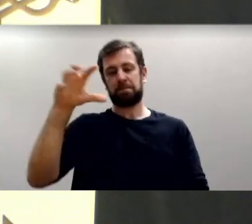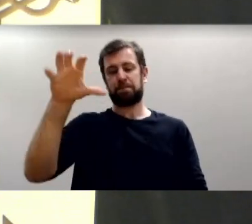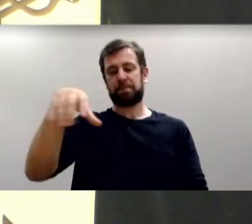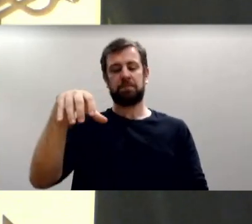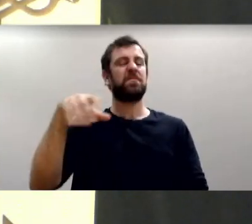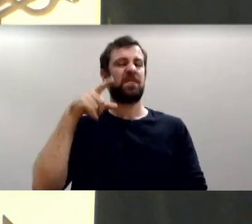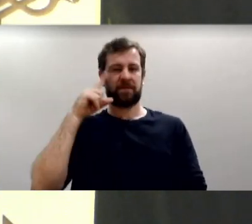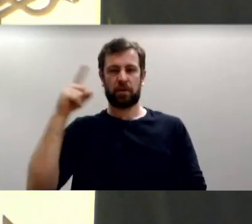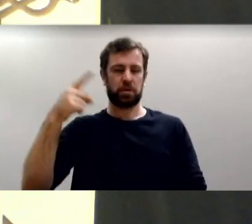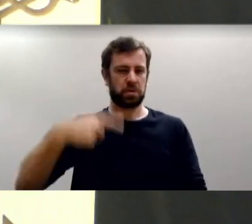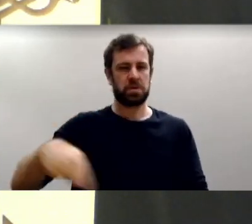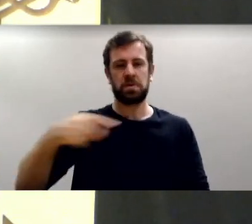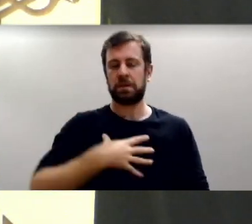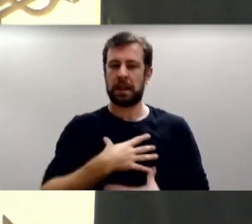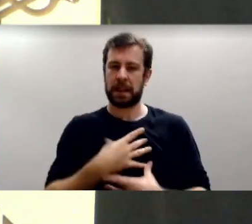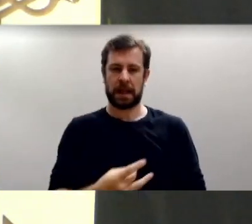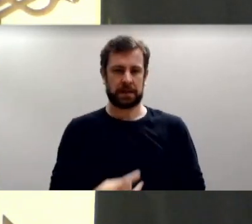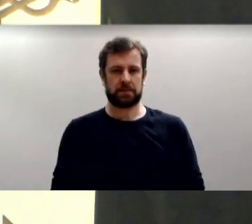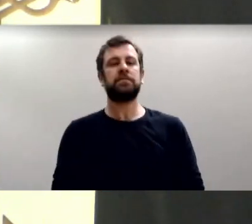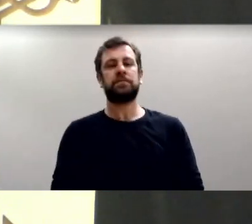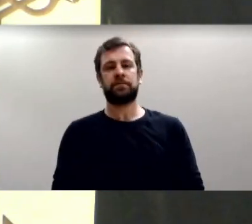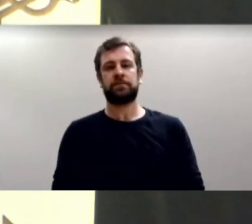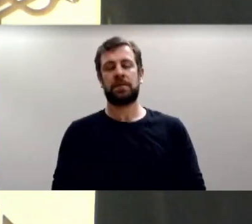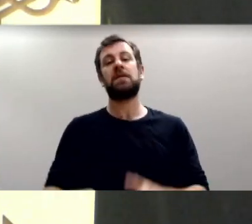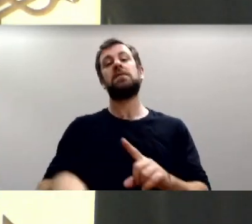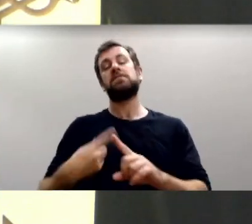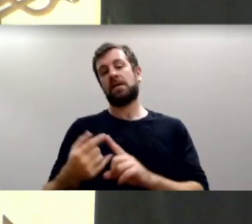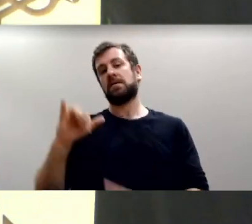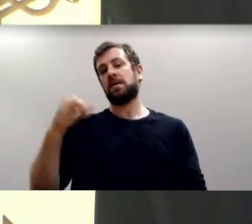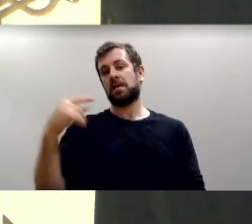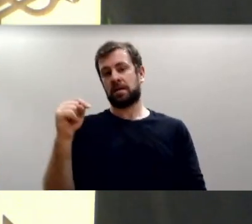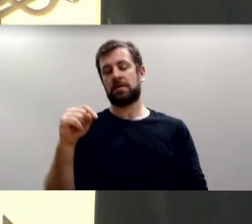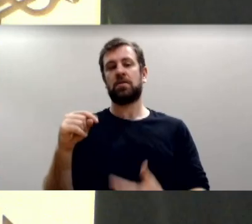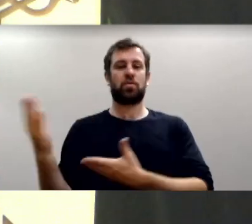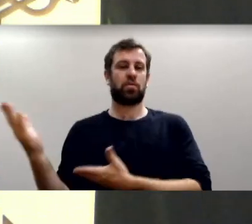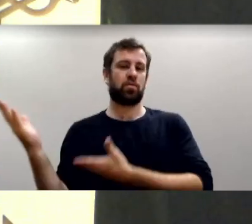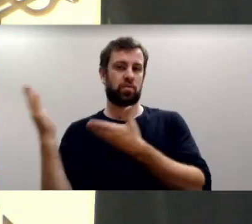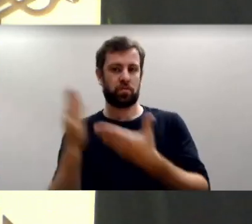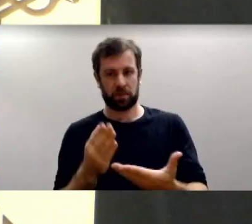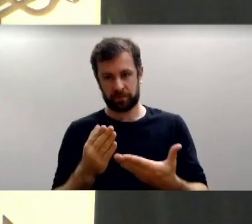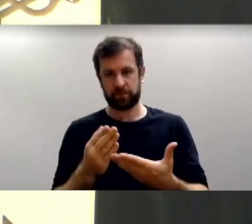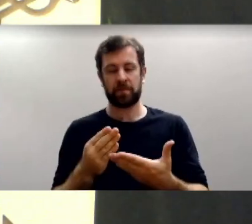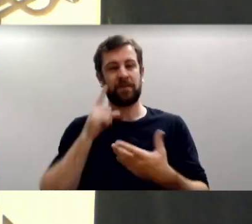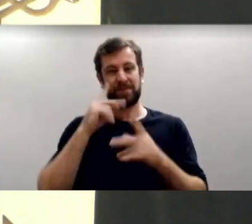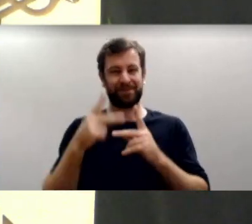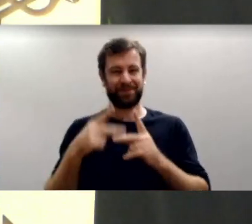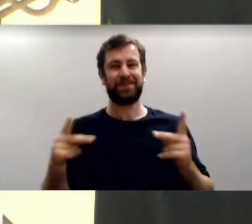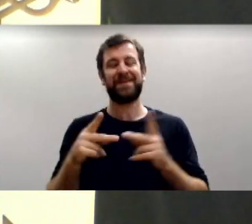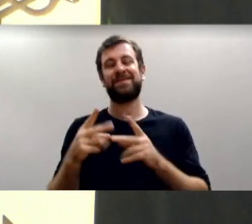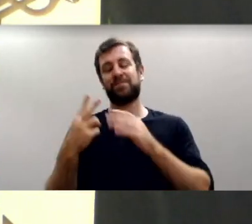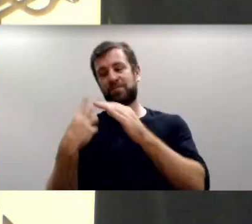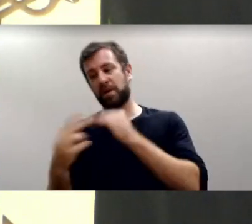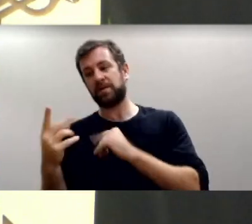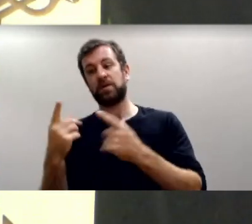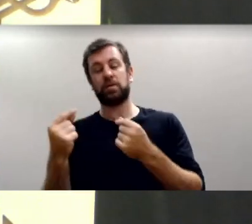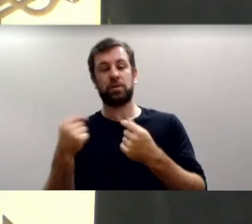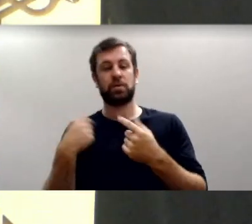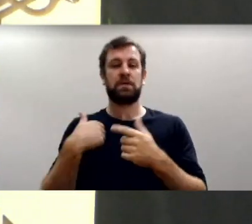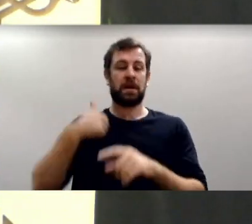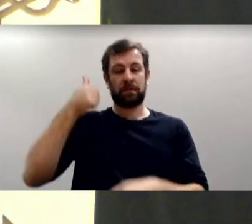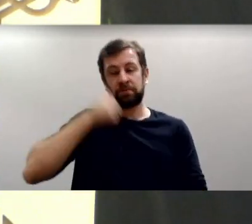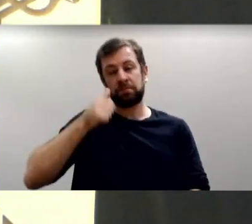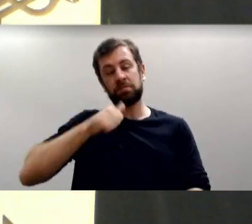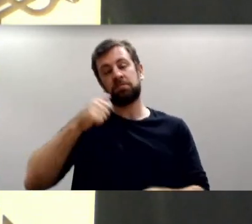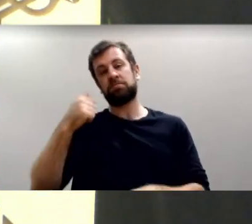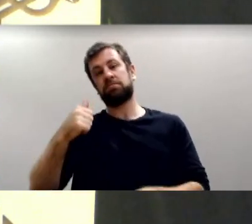liking. And then the ayat came in that place where the Prophet was doing the daytime namaz in the masjid,